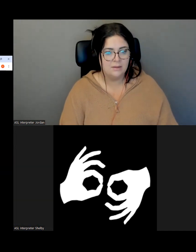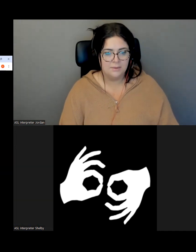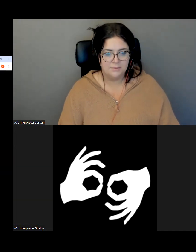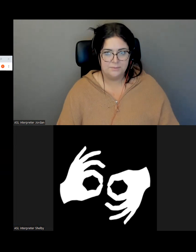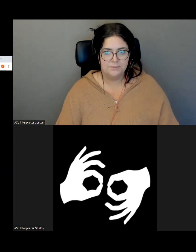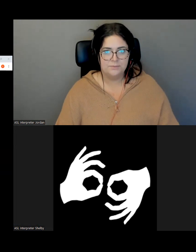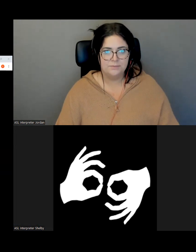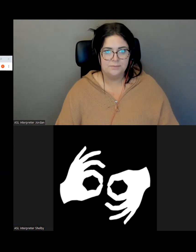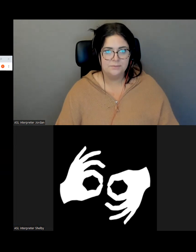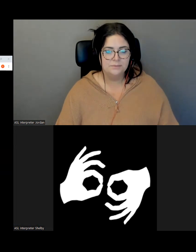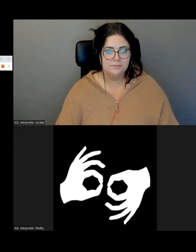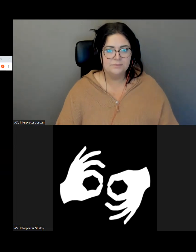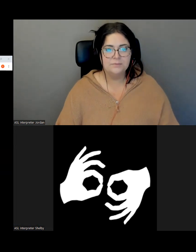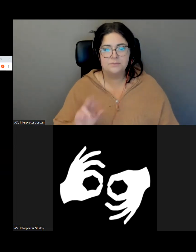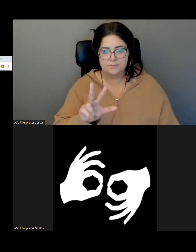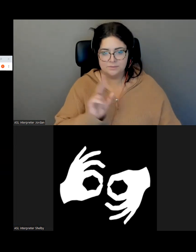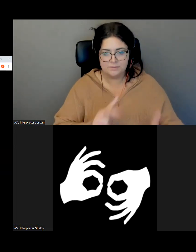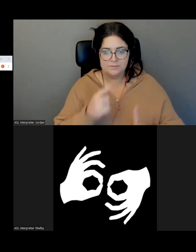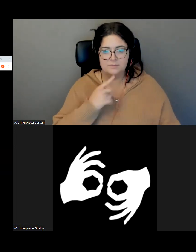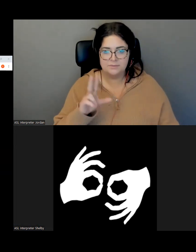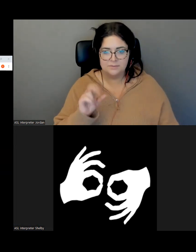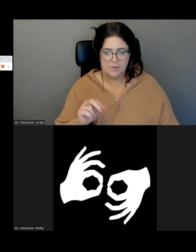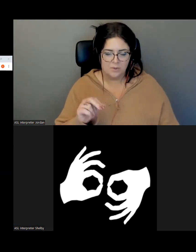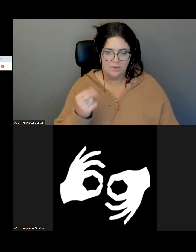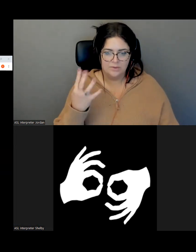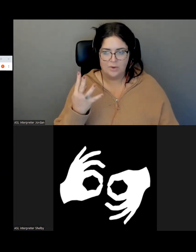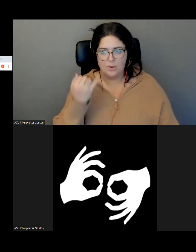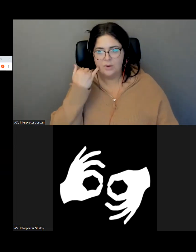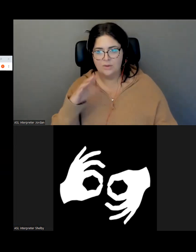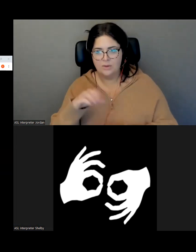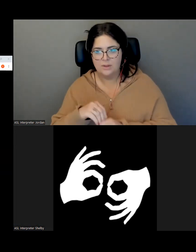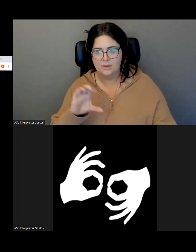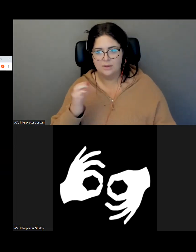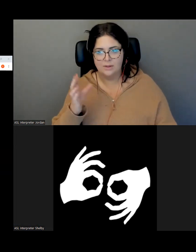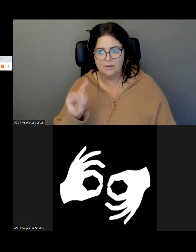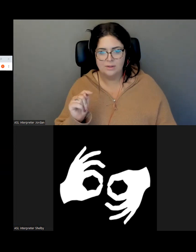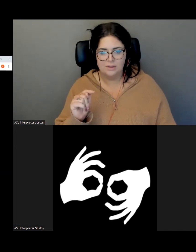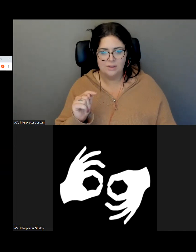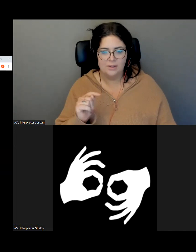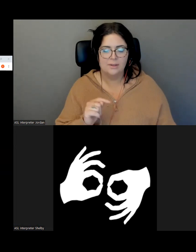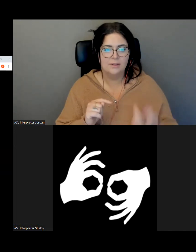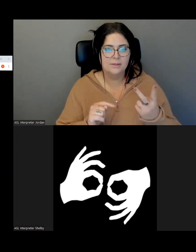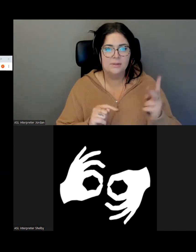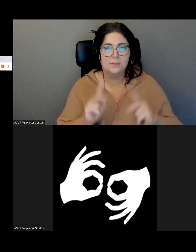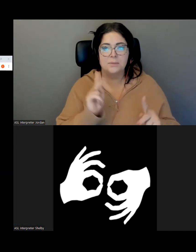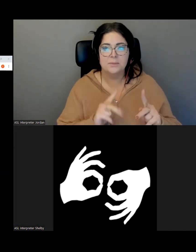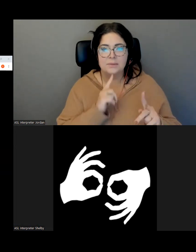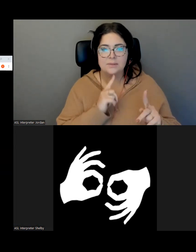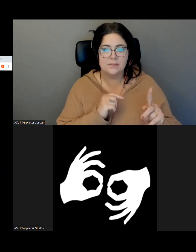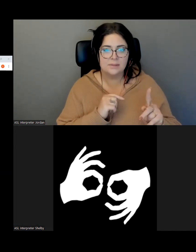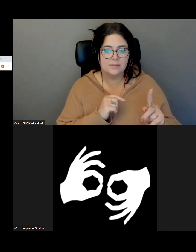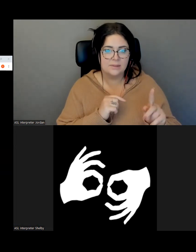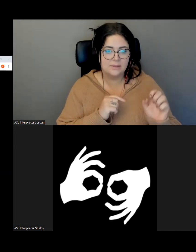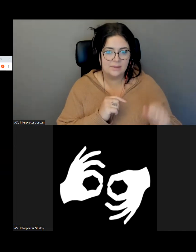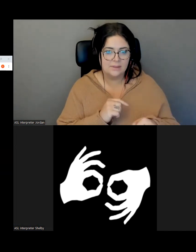So it looks like 3 people have said no so far. Well, 4 if like we include the chat. And also 2 people have not sure.